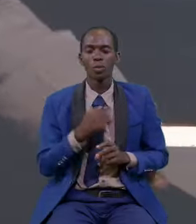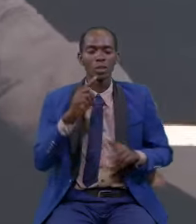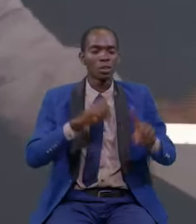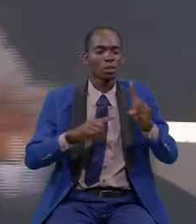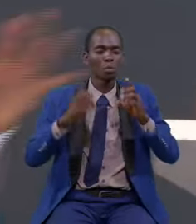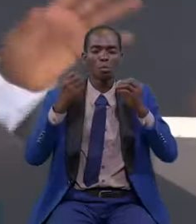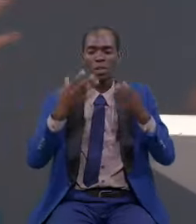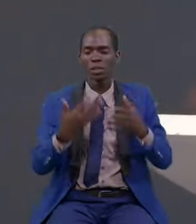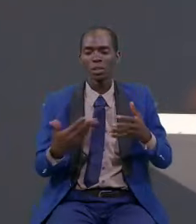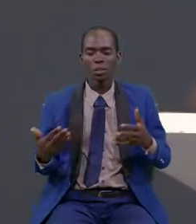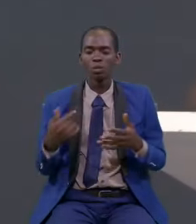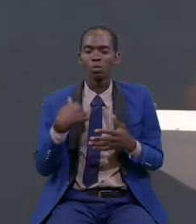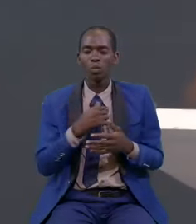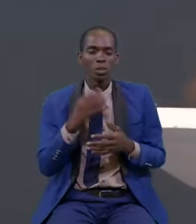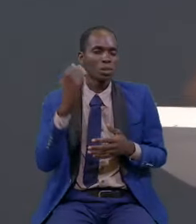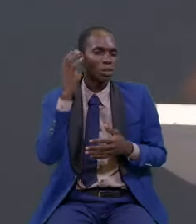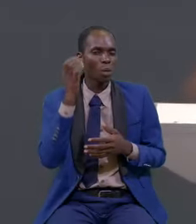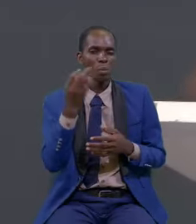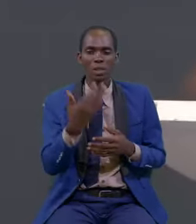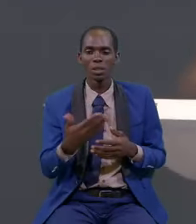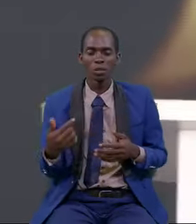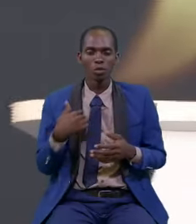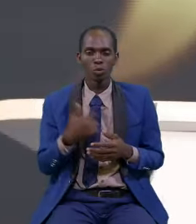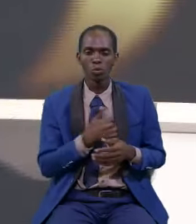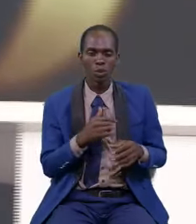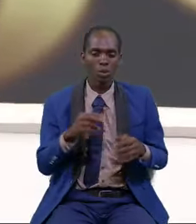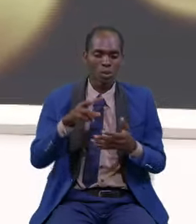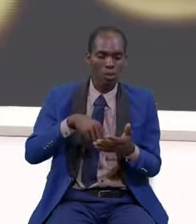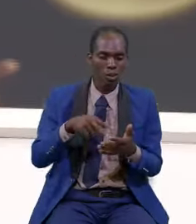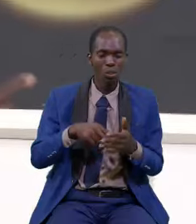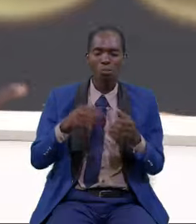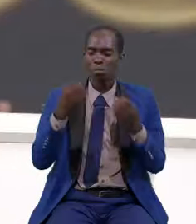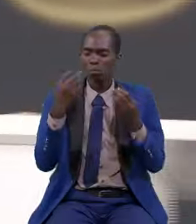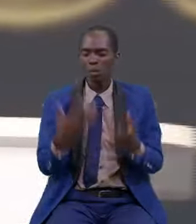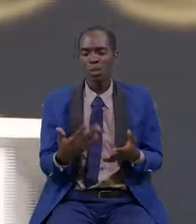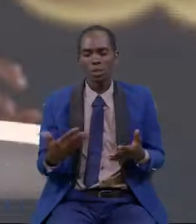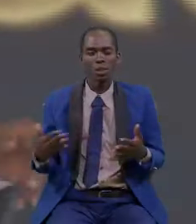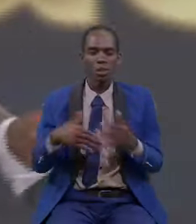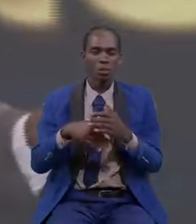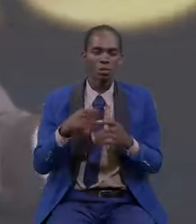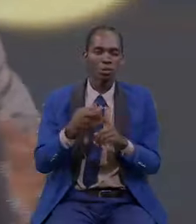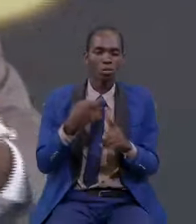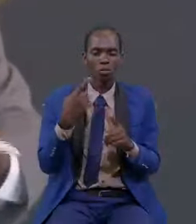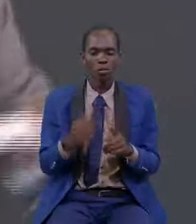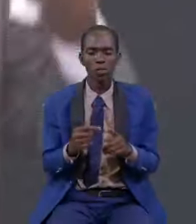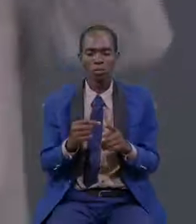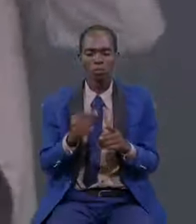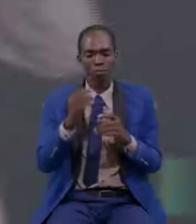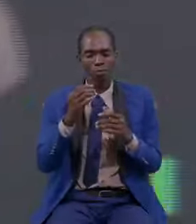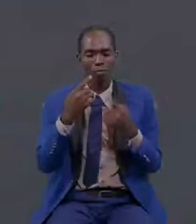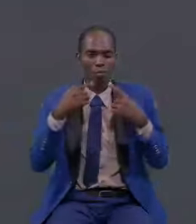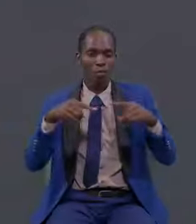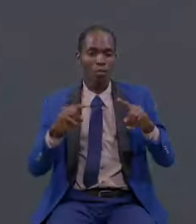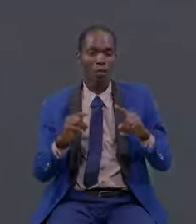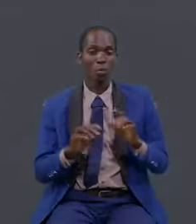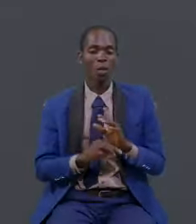in life. We read a lot of what is happening, and so the fear of death. And when you have the fear,